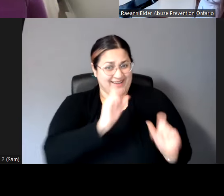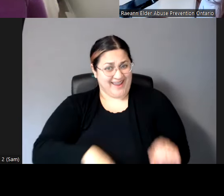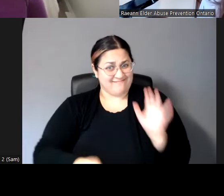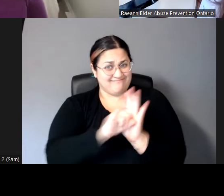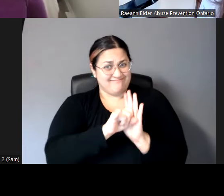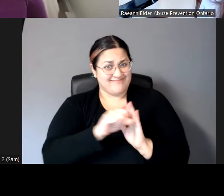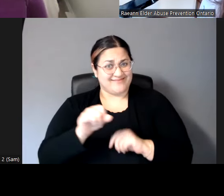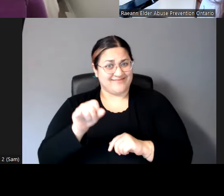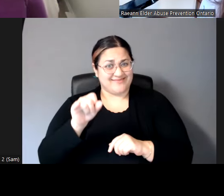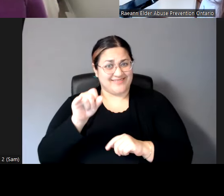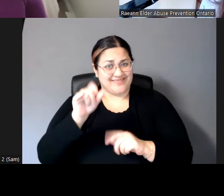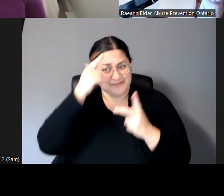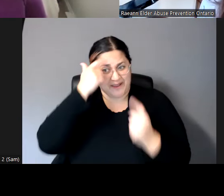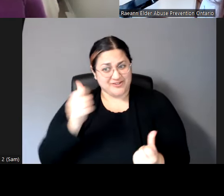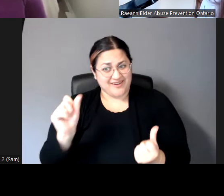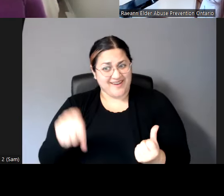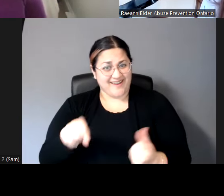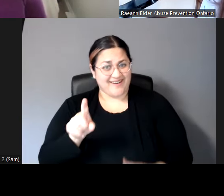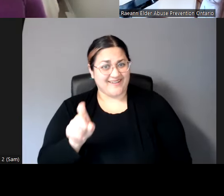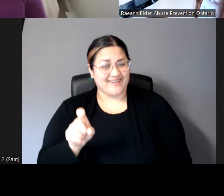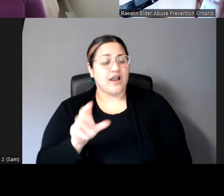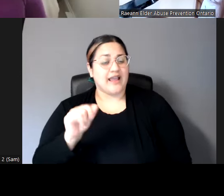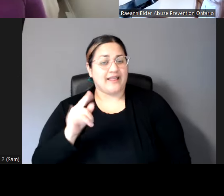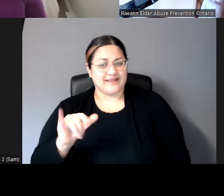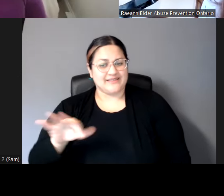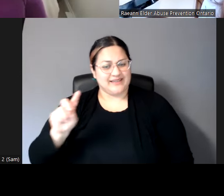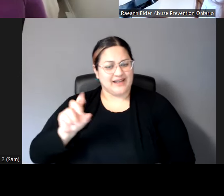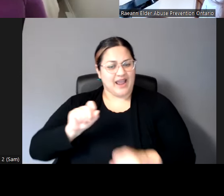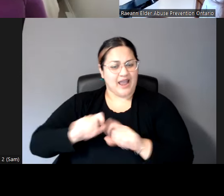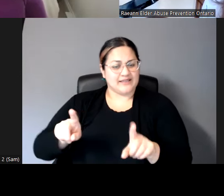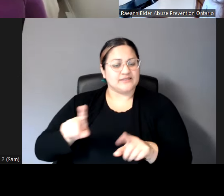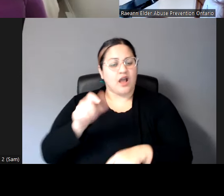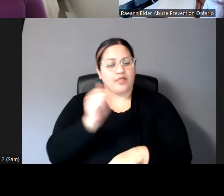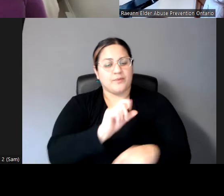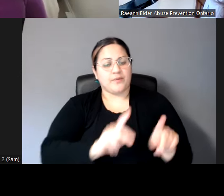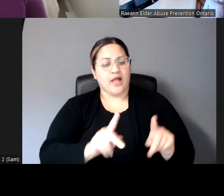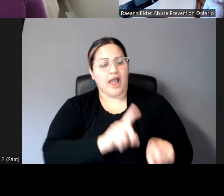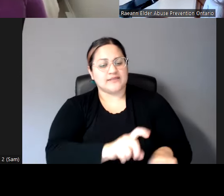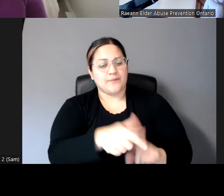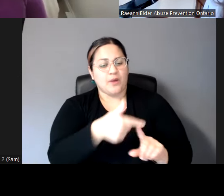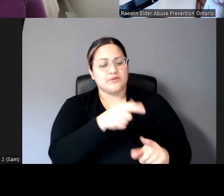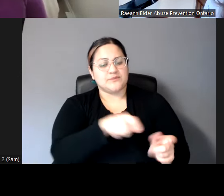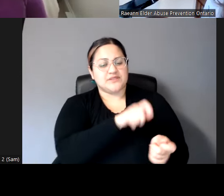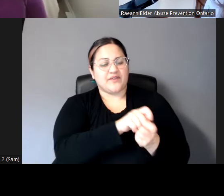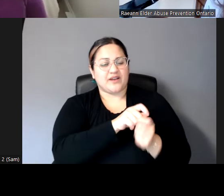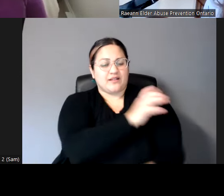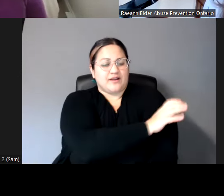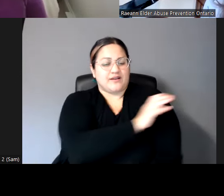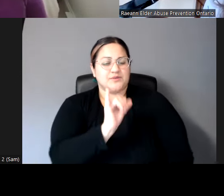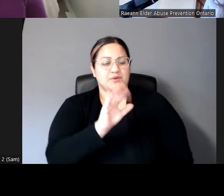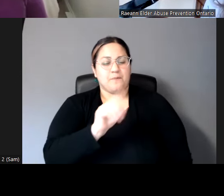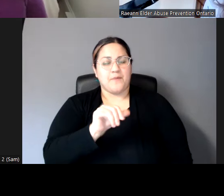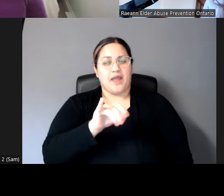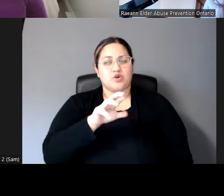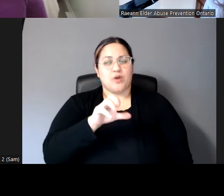Kathy did respond to that. And there was somebody else that asked about Baycrest having as a test site. And I know